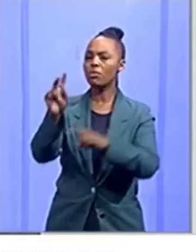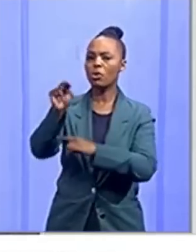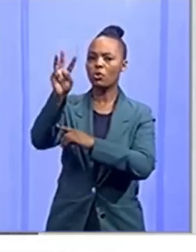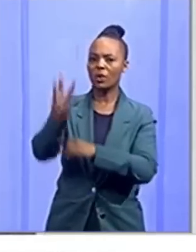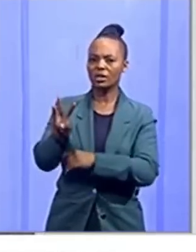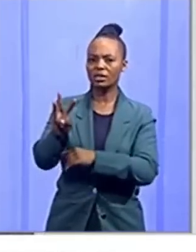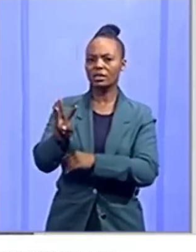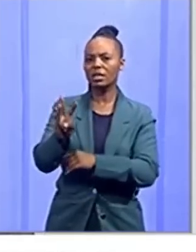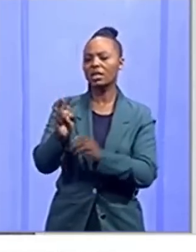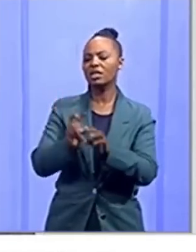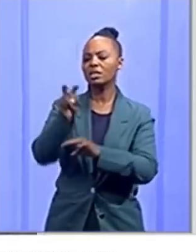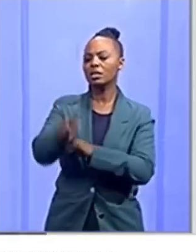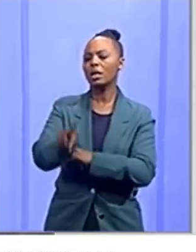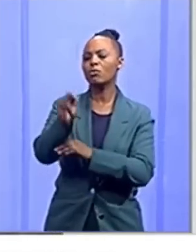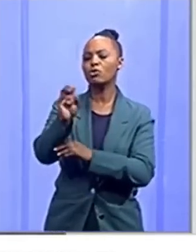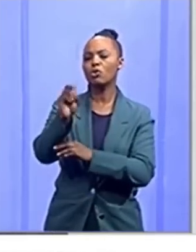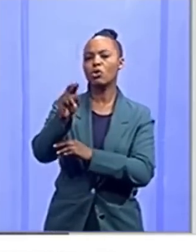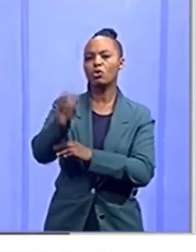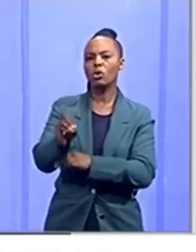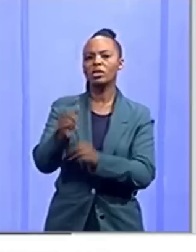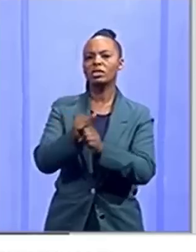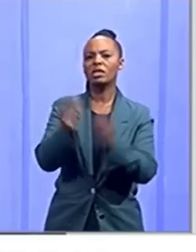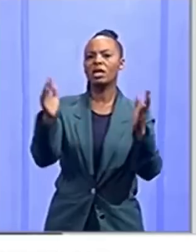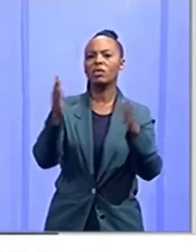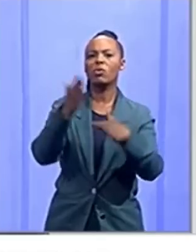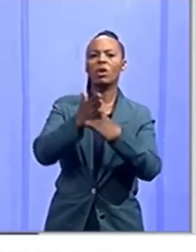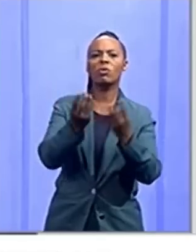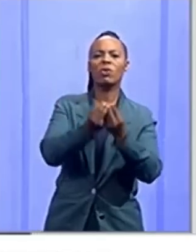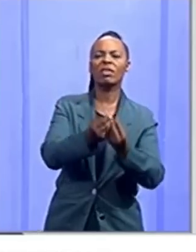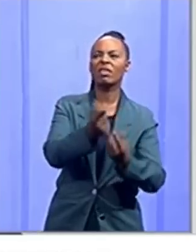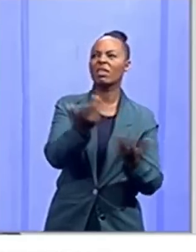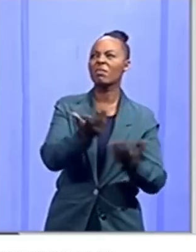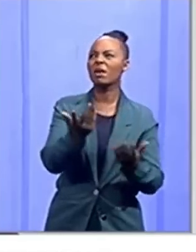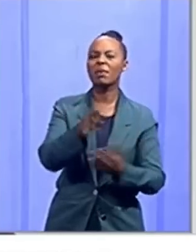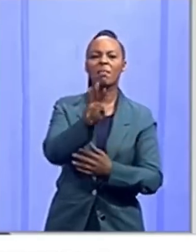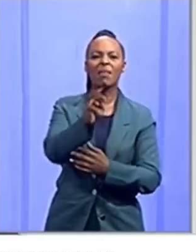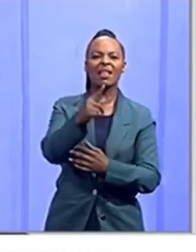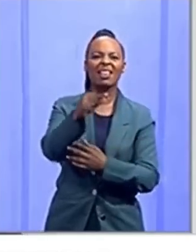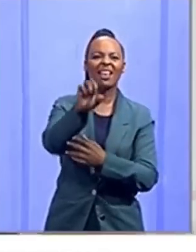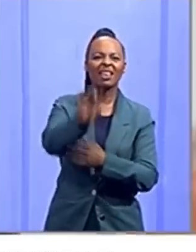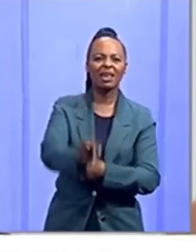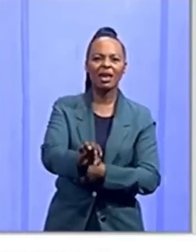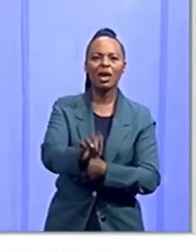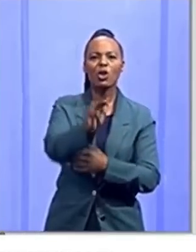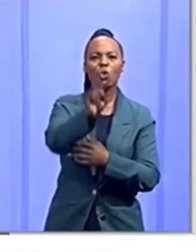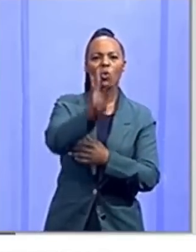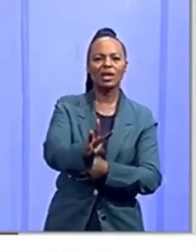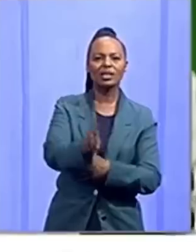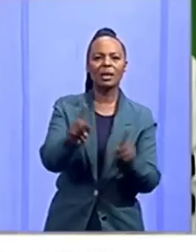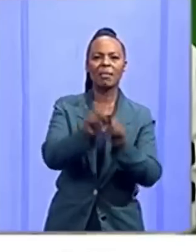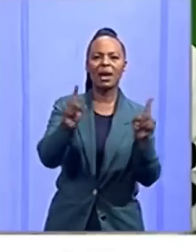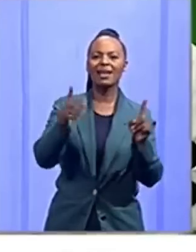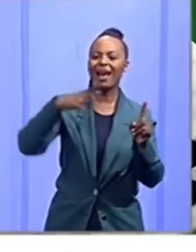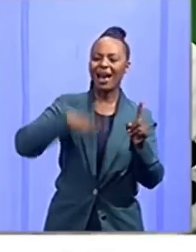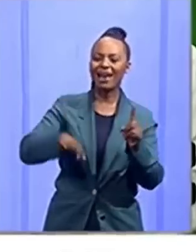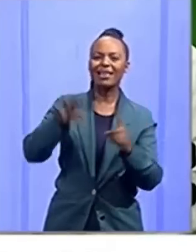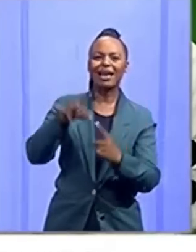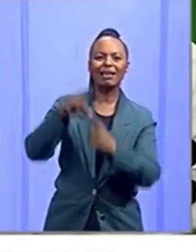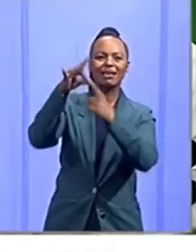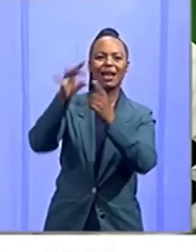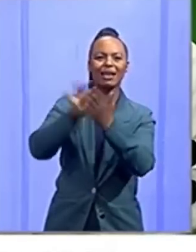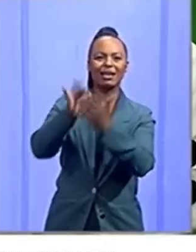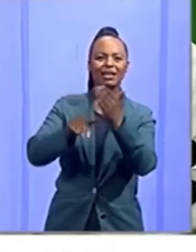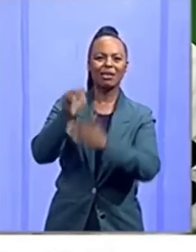no and start working with, with Mahlenge in Northwest and ignore elected leadership. How do you think you can